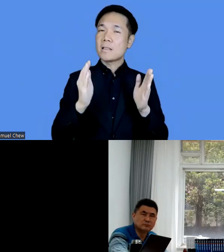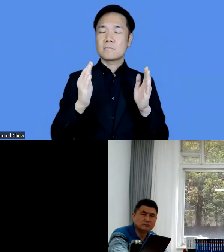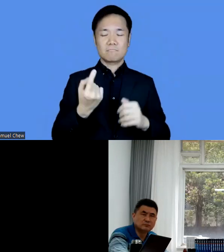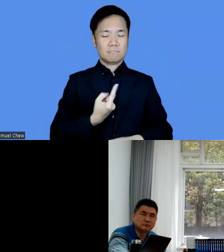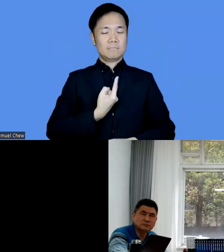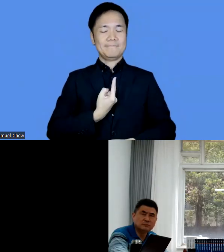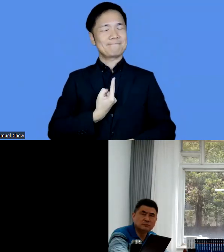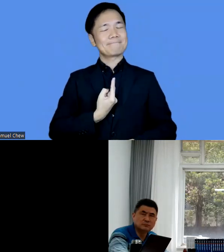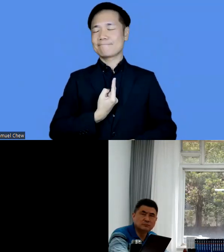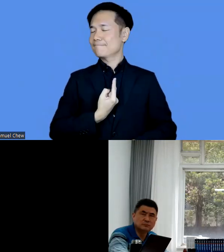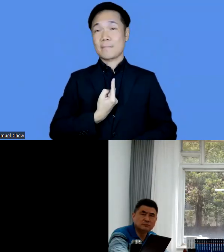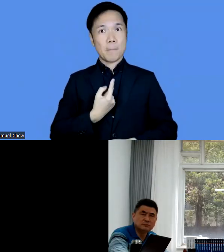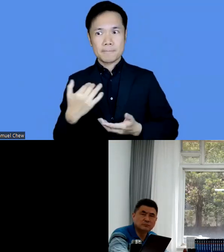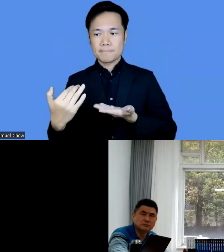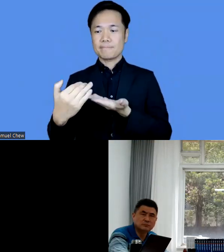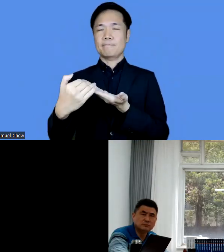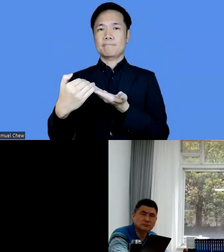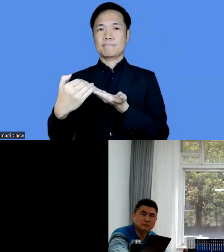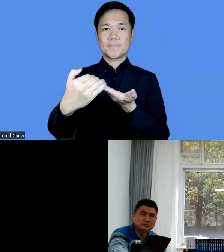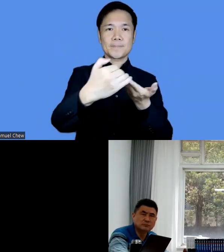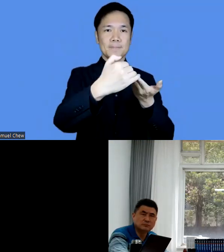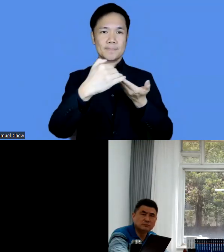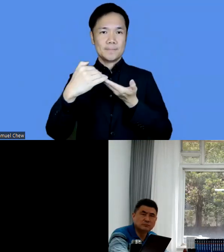Without partners and